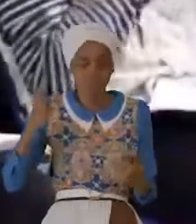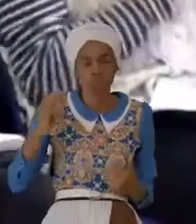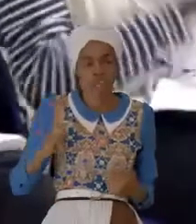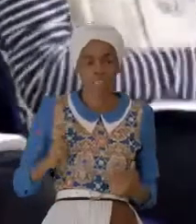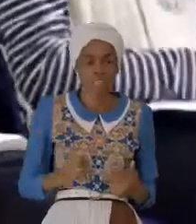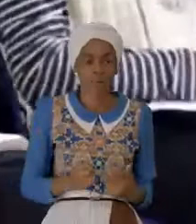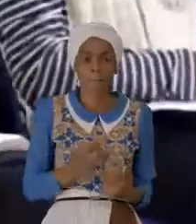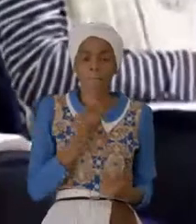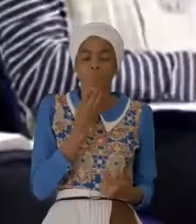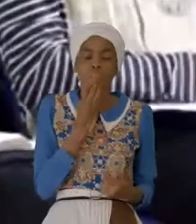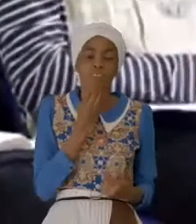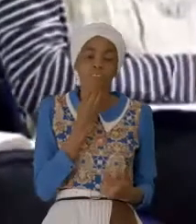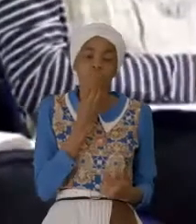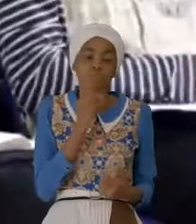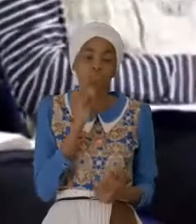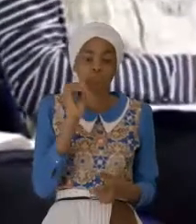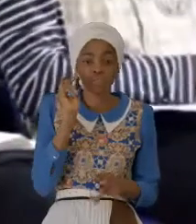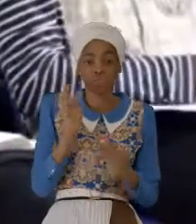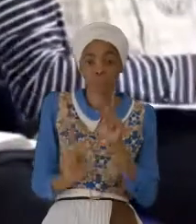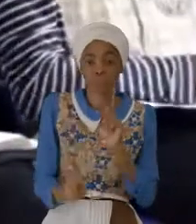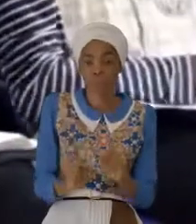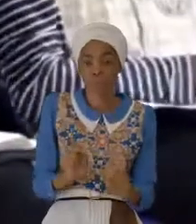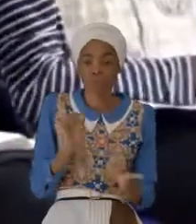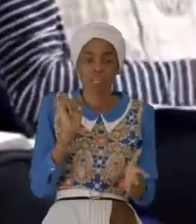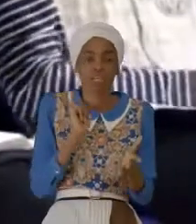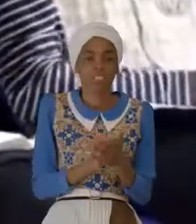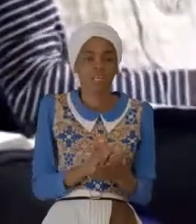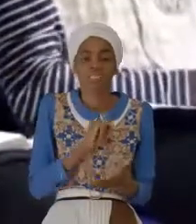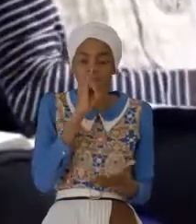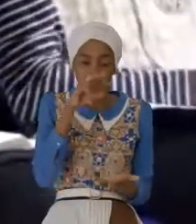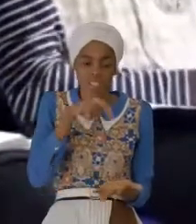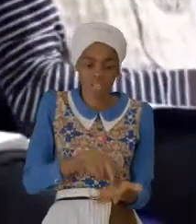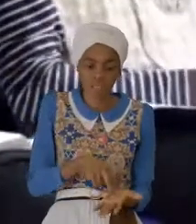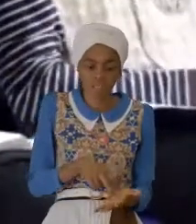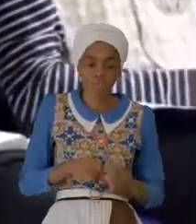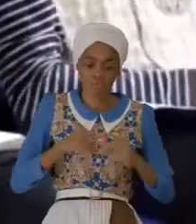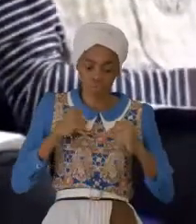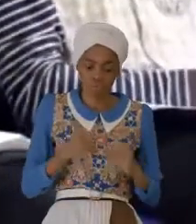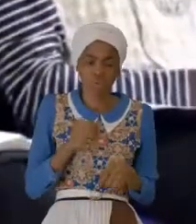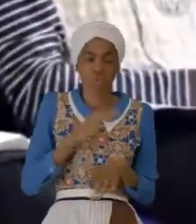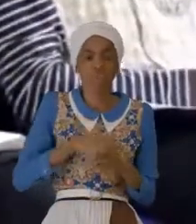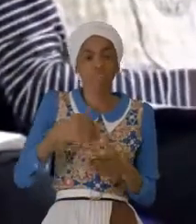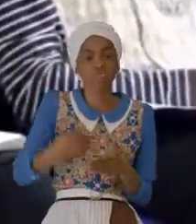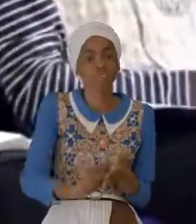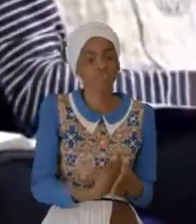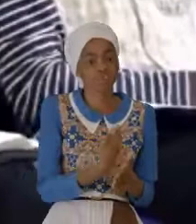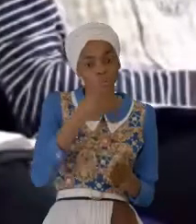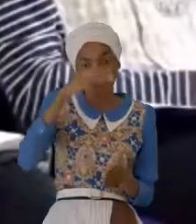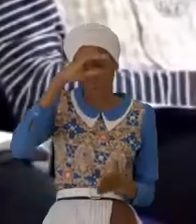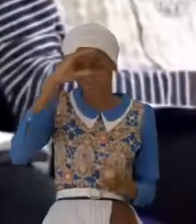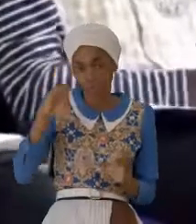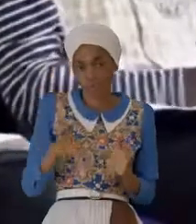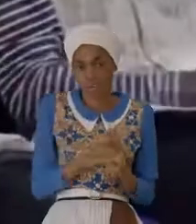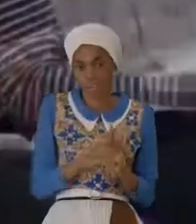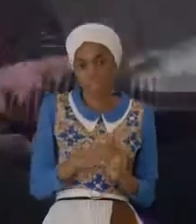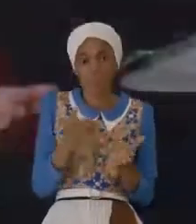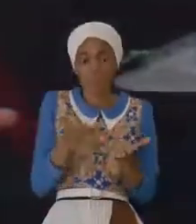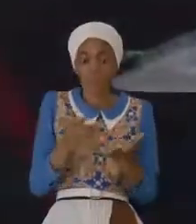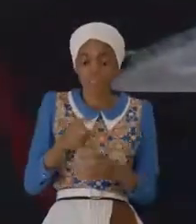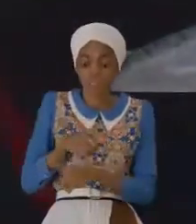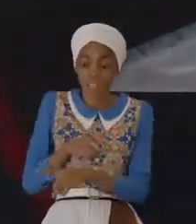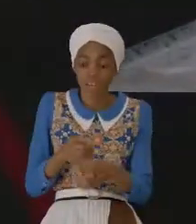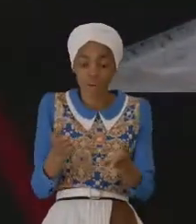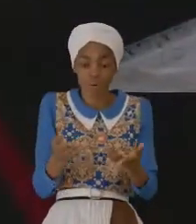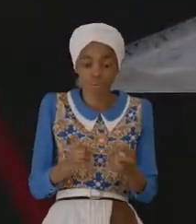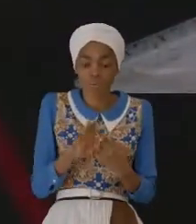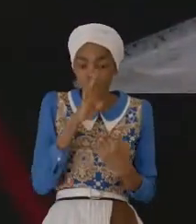people that they are standing firmer on the New Covenant they want to be acceptable to the people